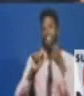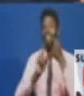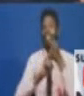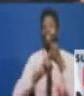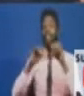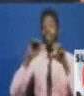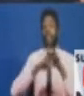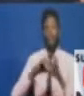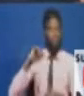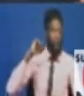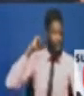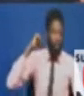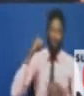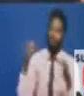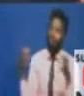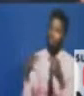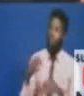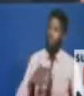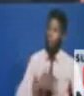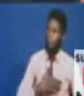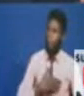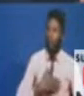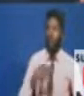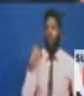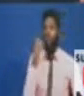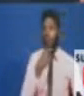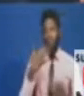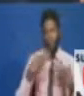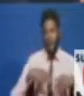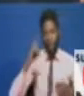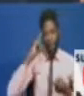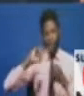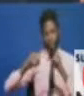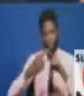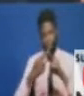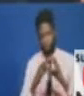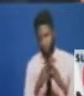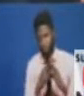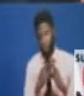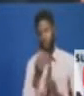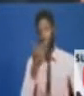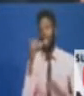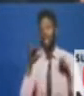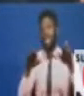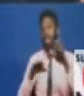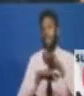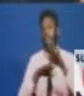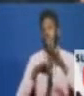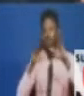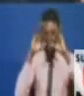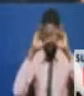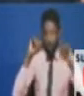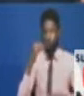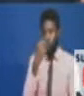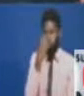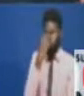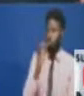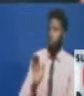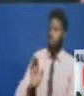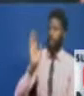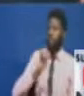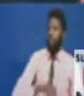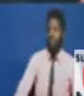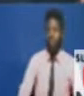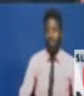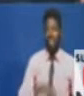party who were being considered to be running mates for President William Ruto. In that short